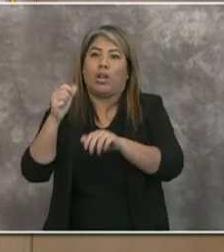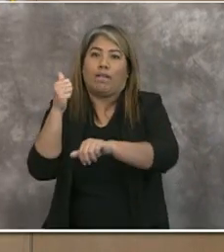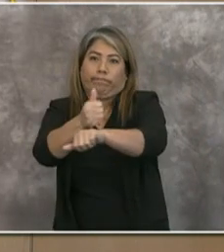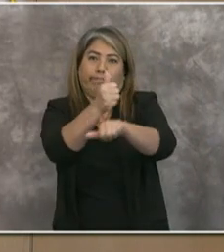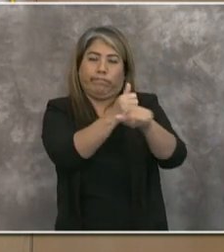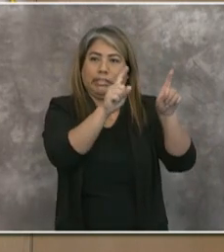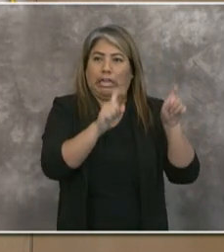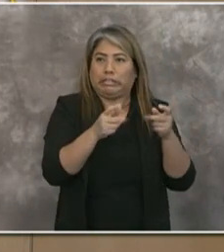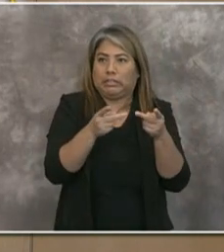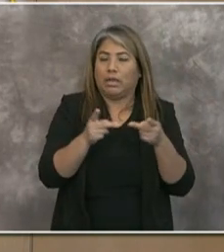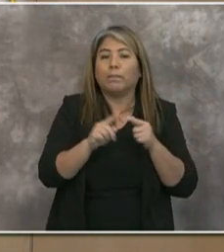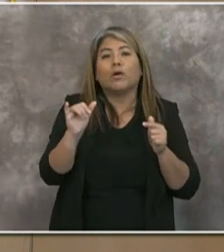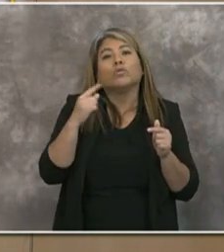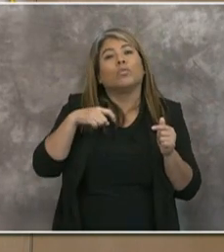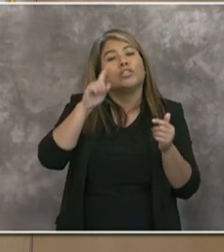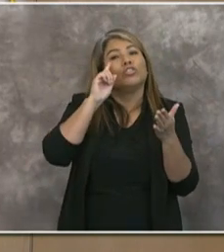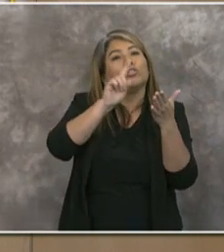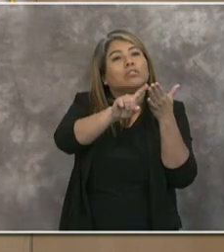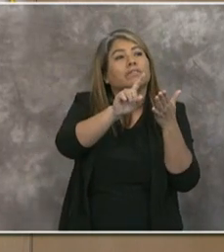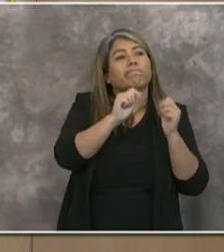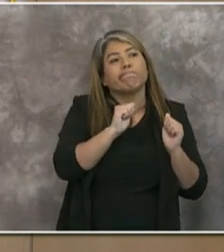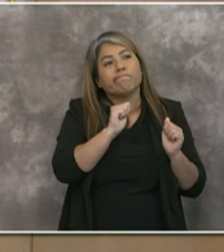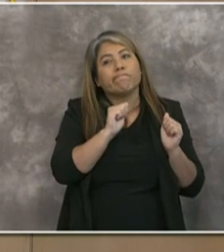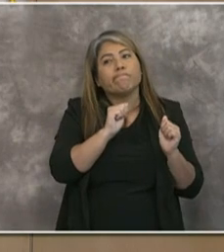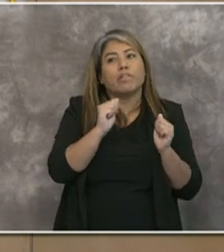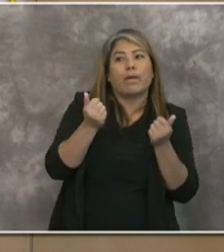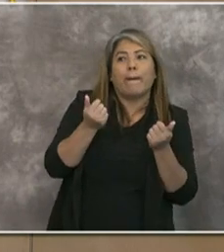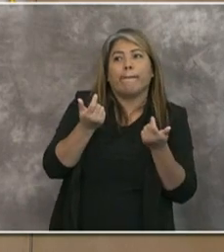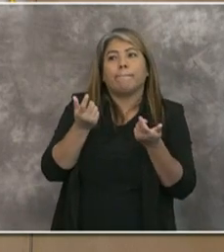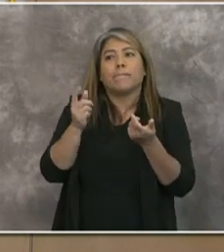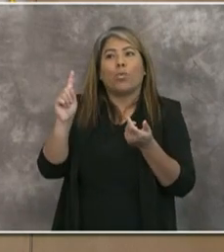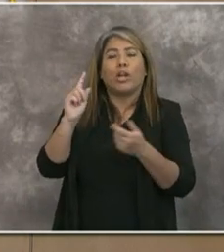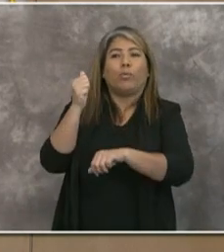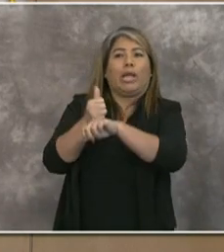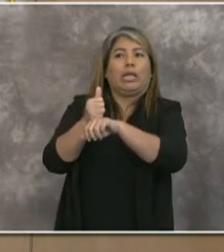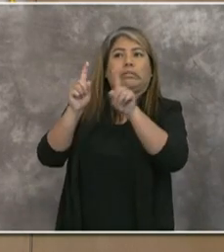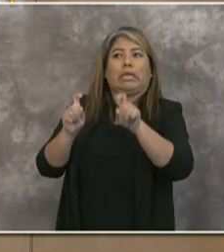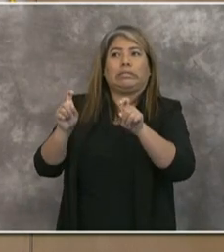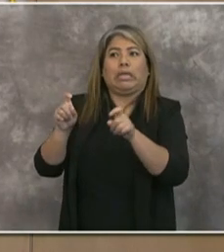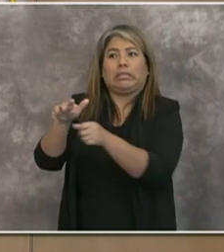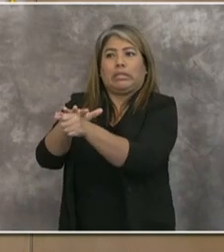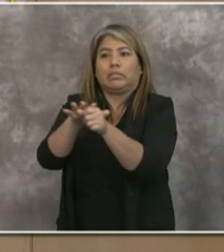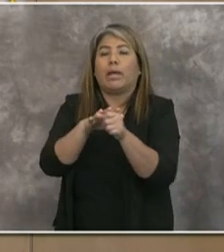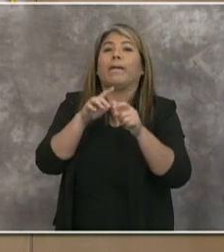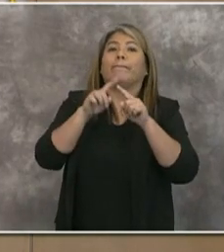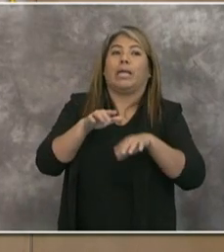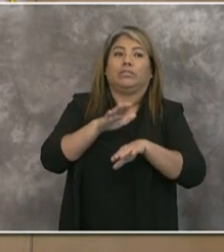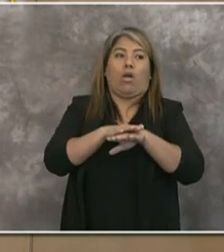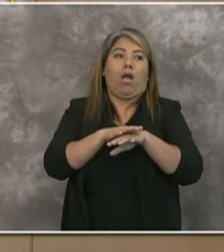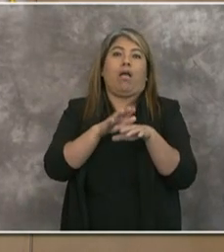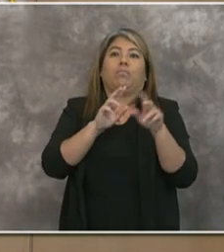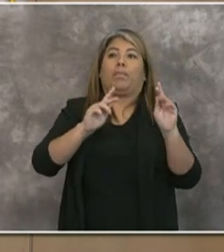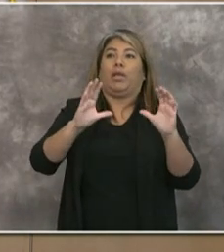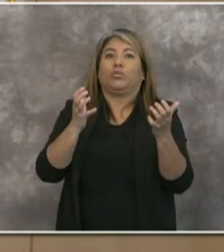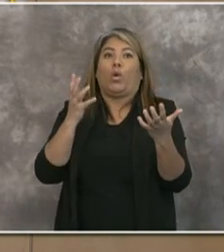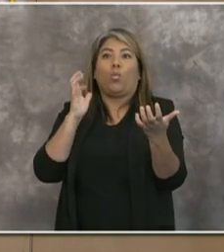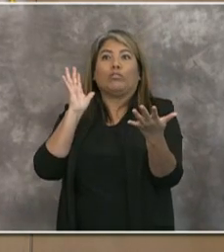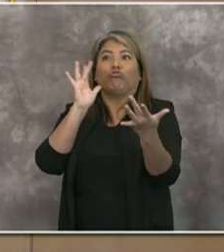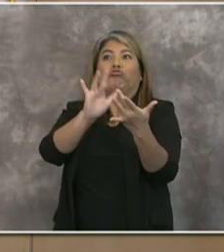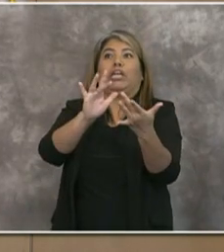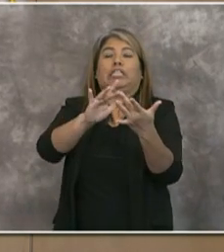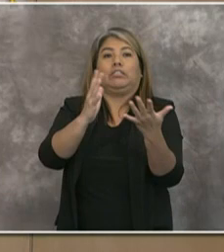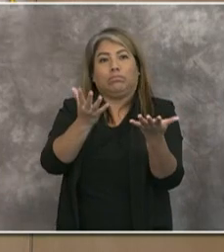also, we look at where we should place testing sites based on the populations that we want to reach. And that